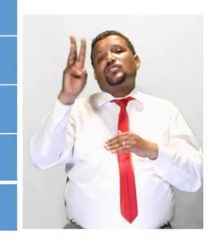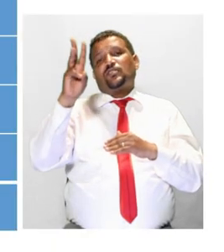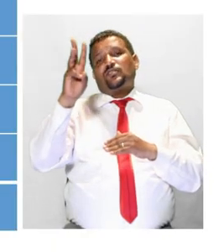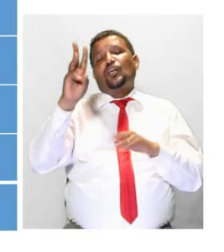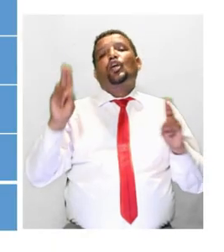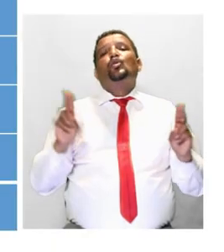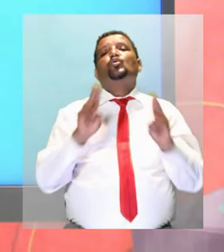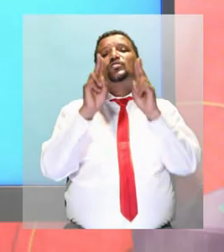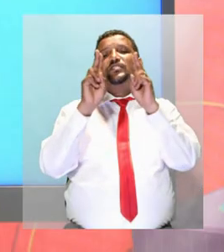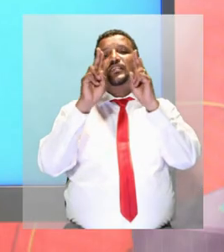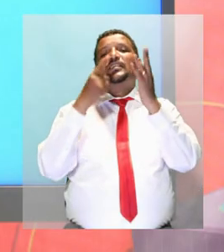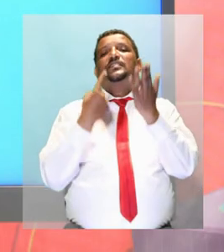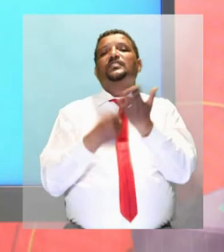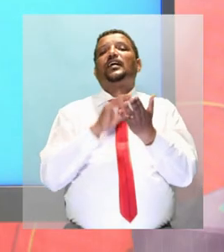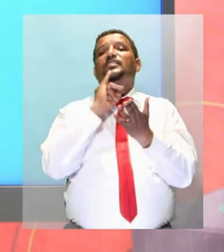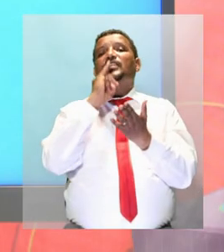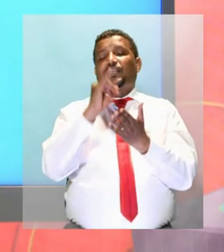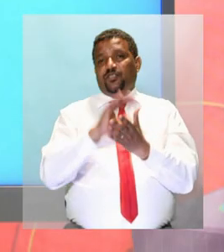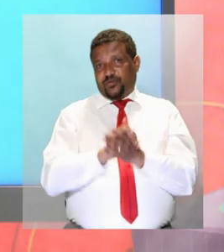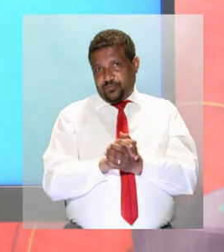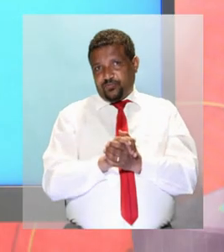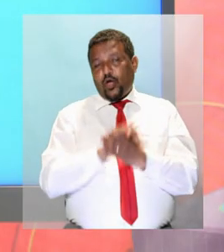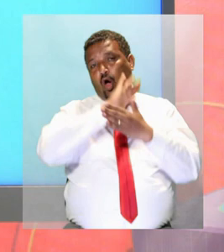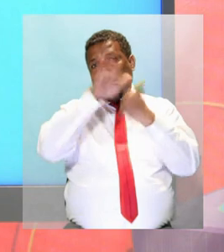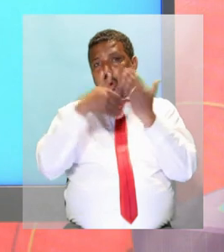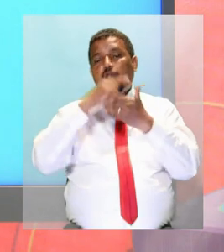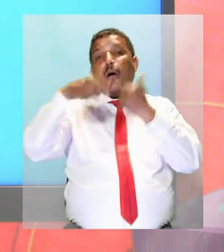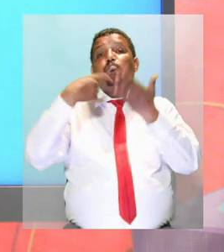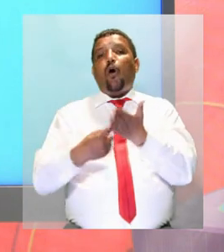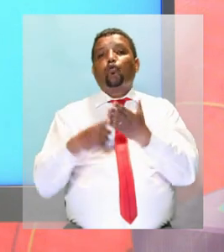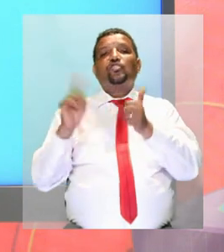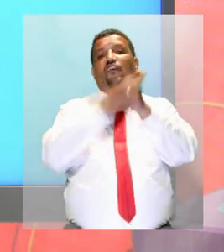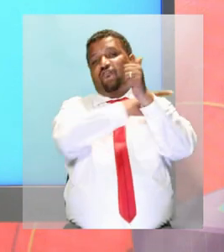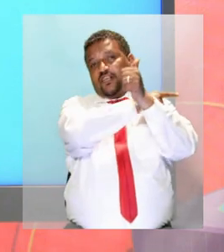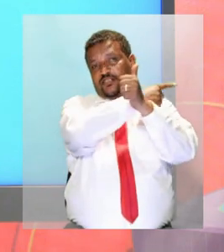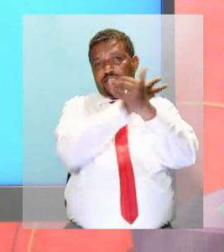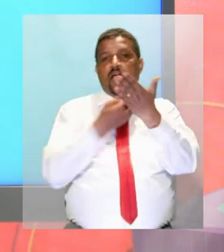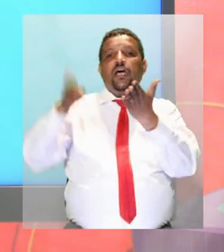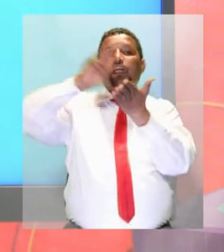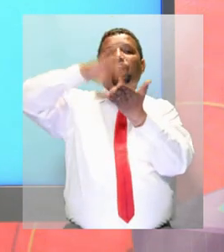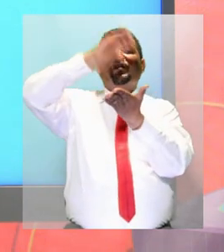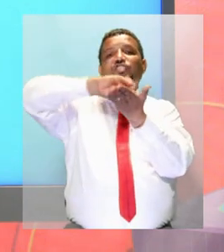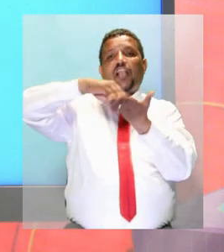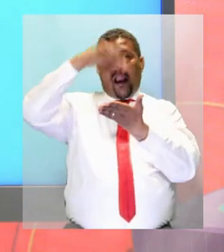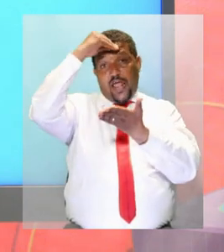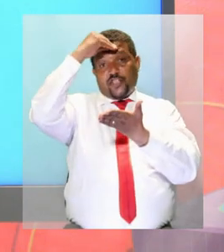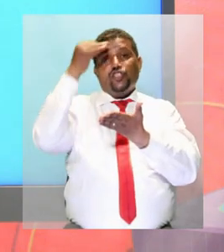utils. Okay, this is all about the first revision lesson